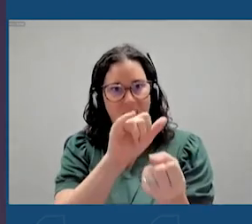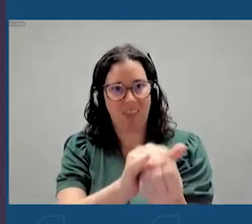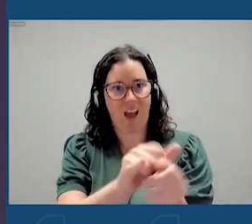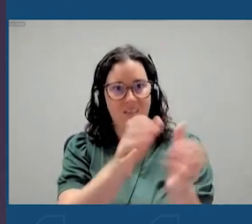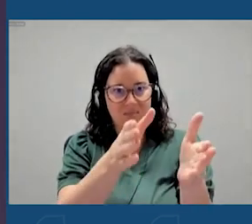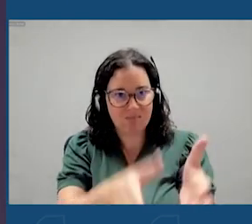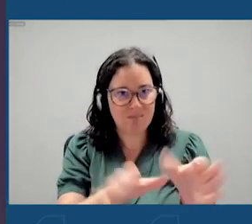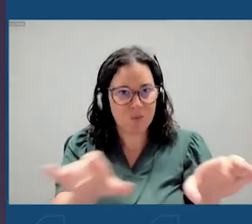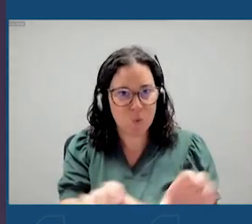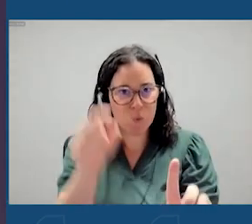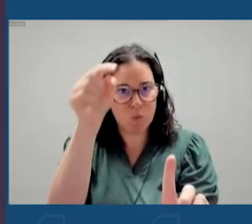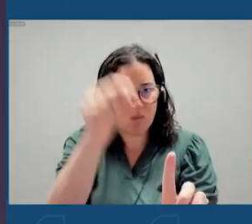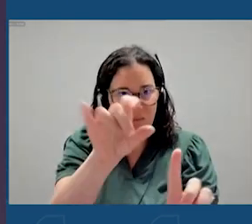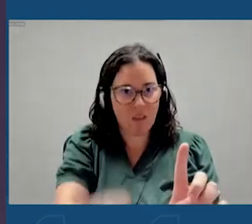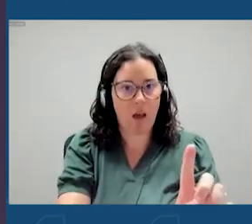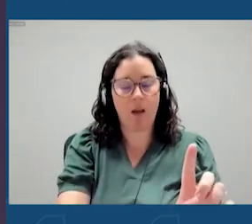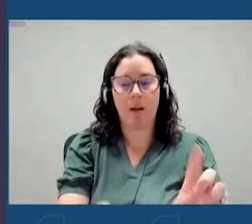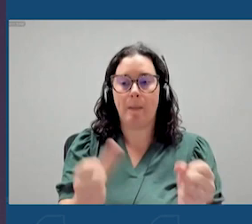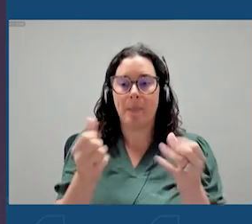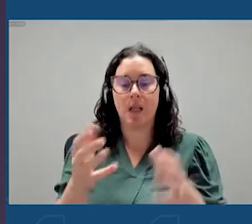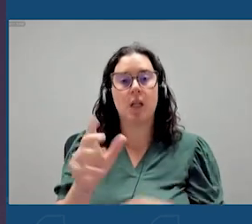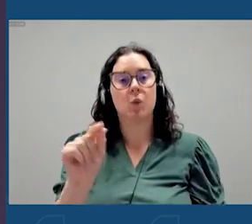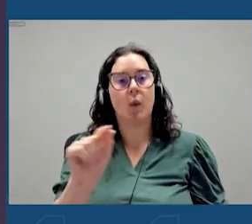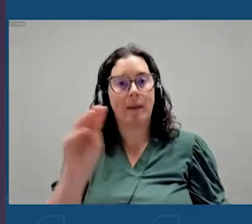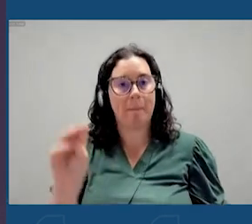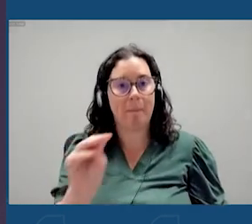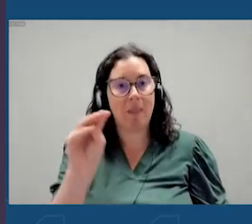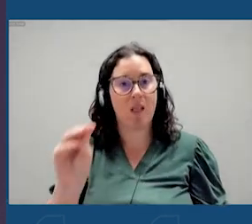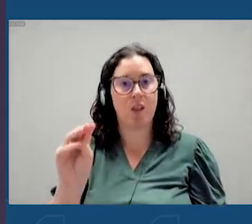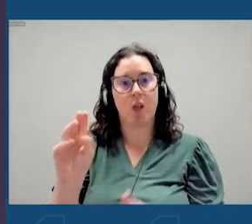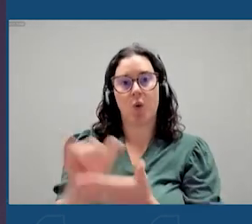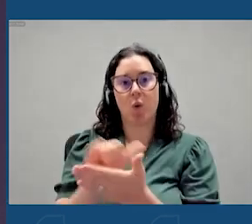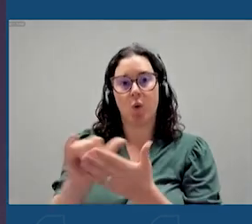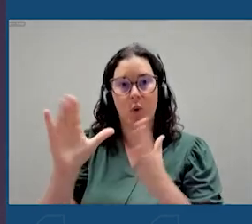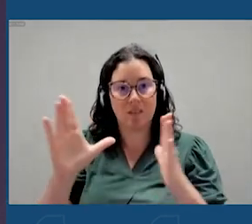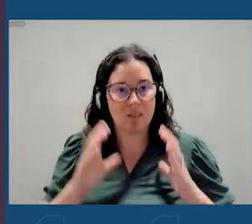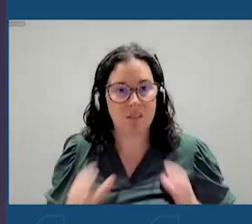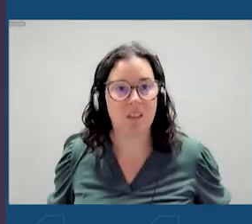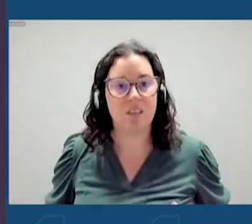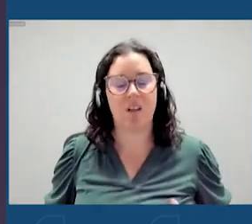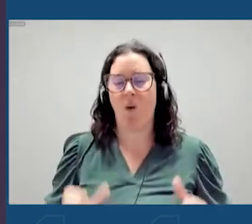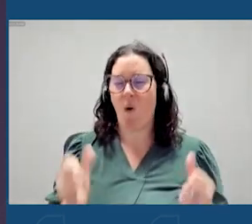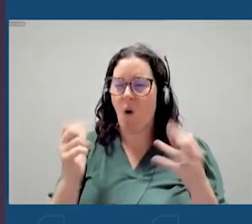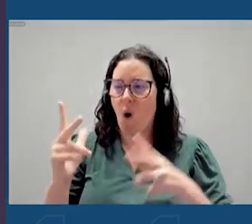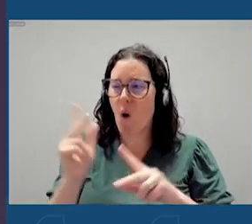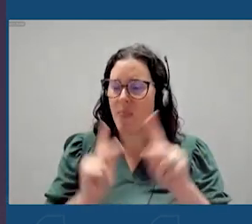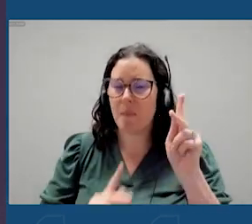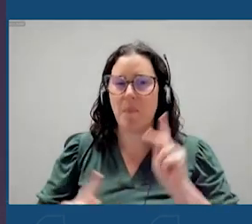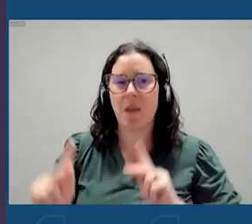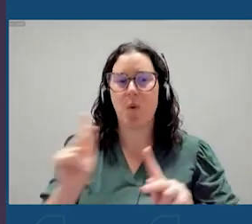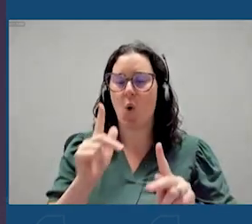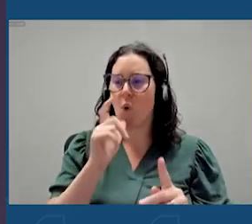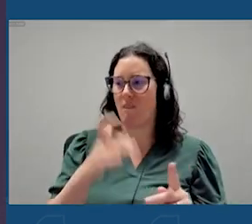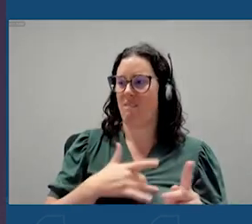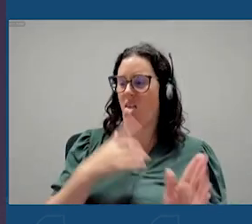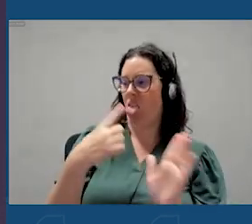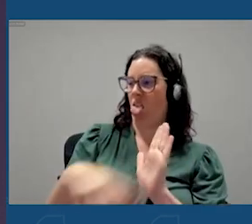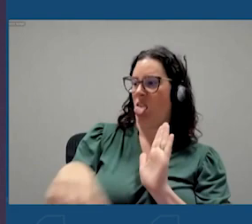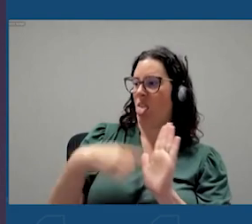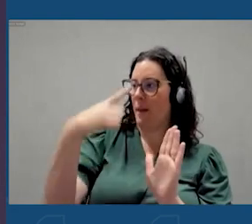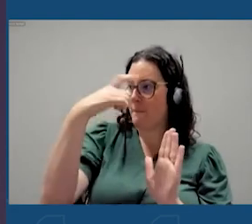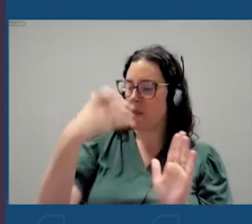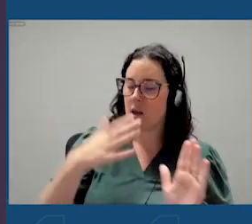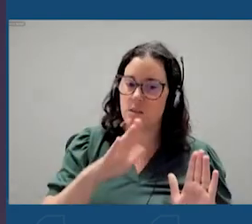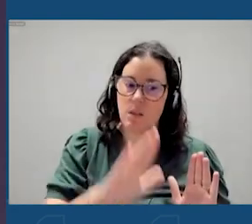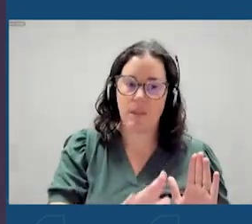all the people that have been targeted because of their religion, who they love, the country they come from, color of their